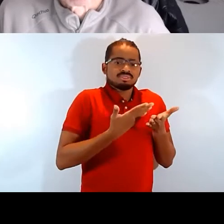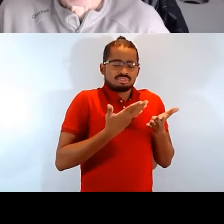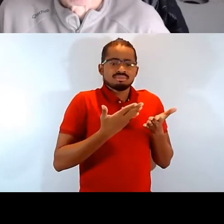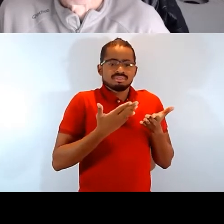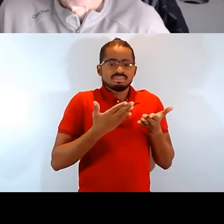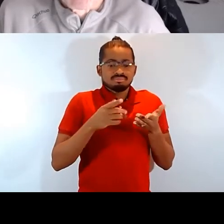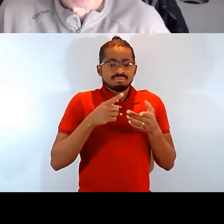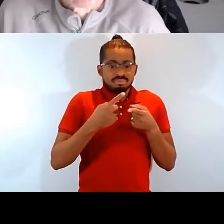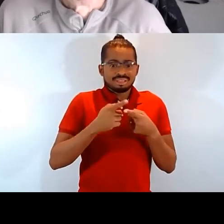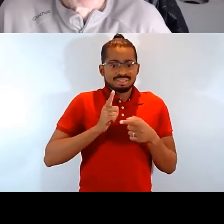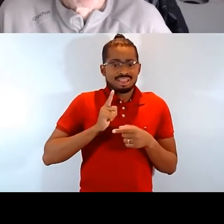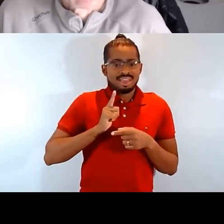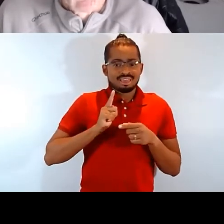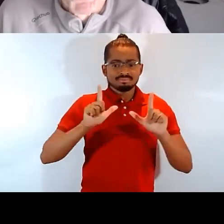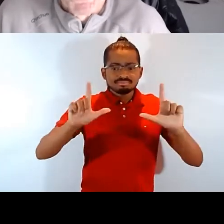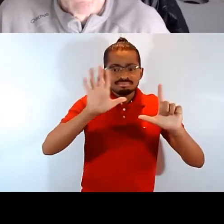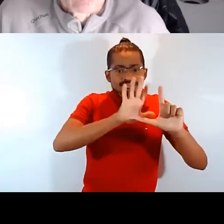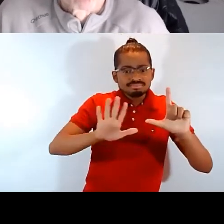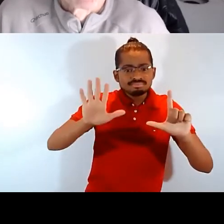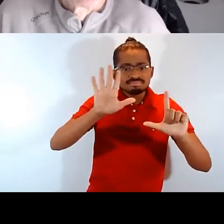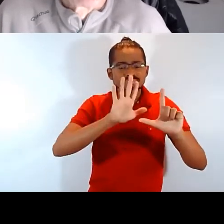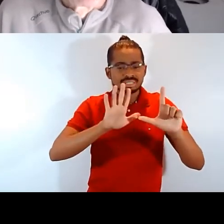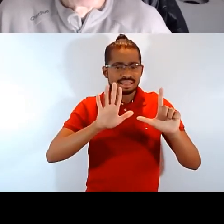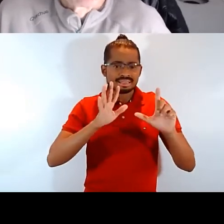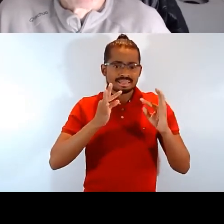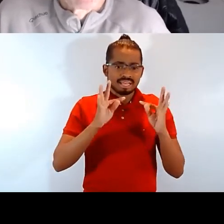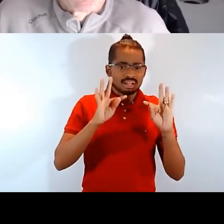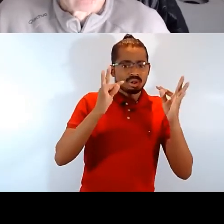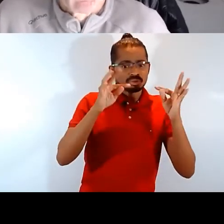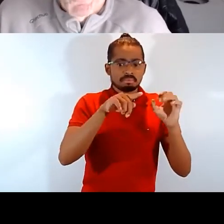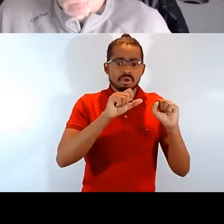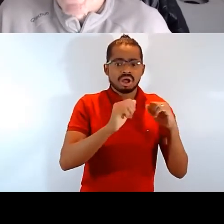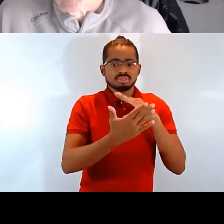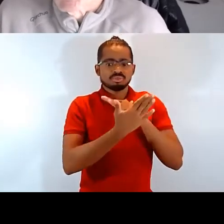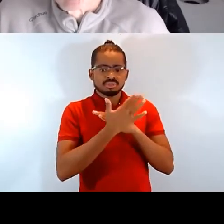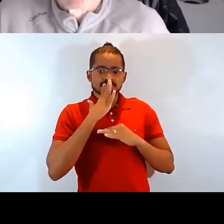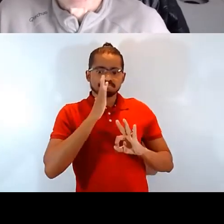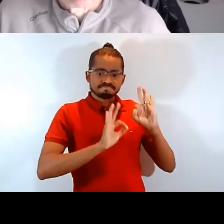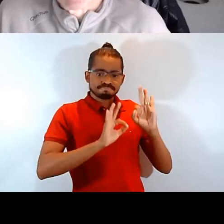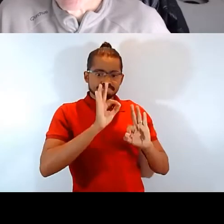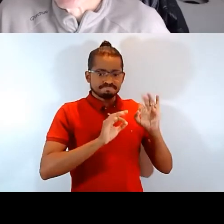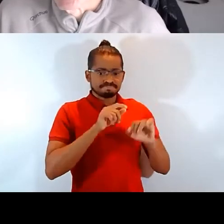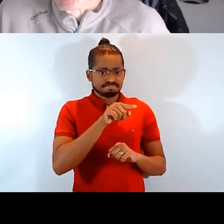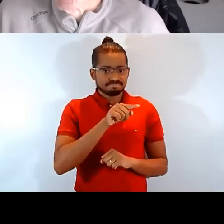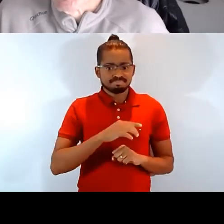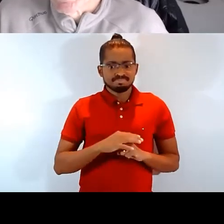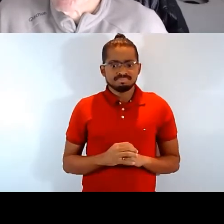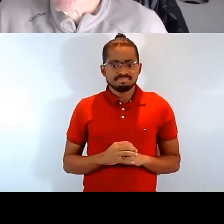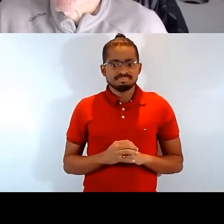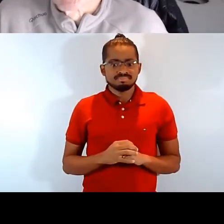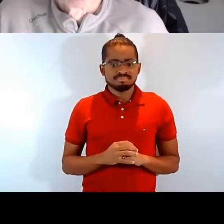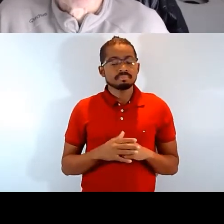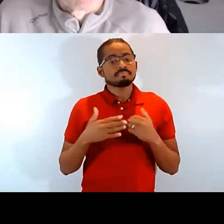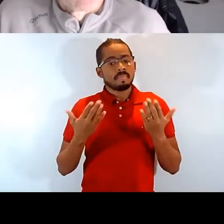conditions, which may be somewhat uncertain. I should also like to say that